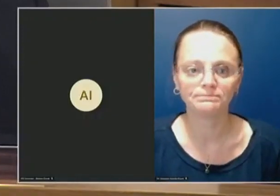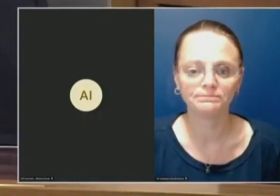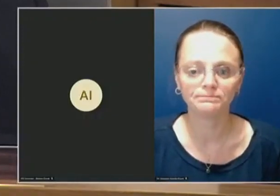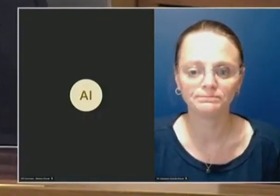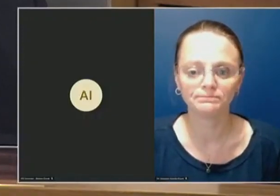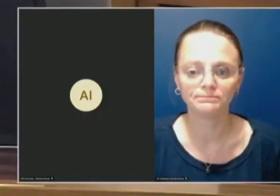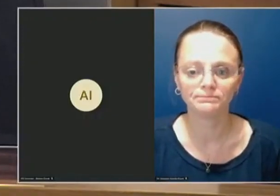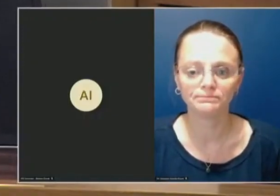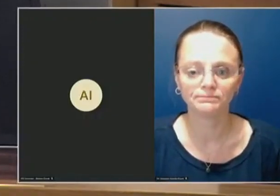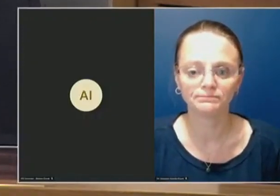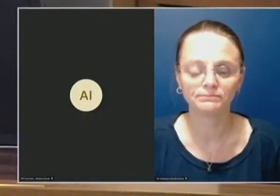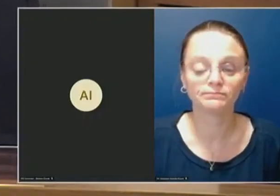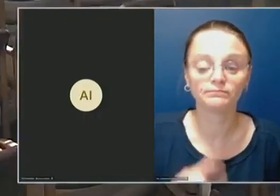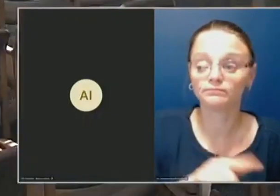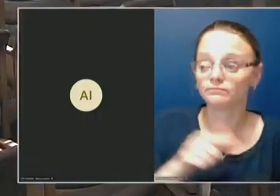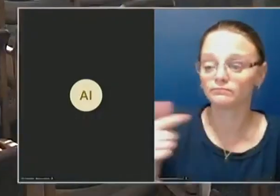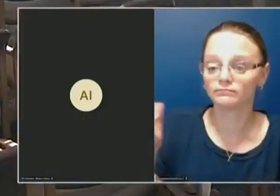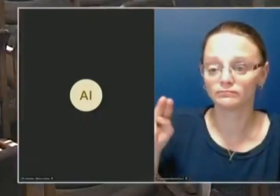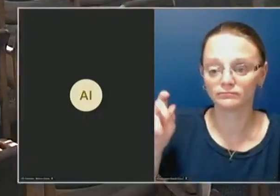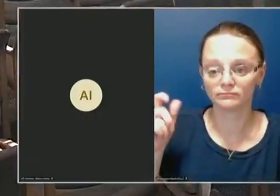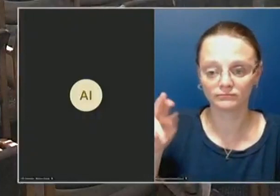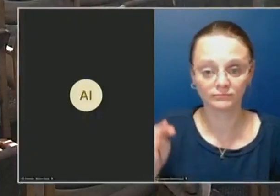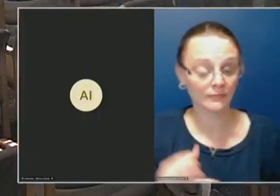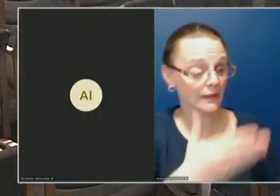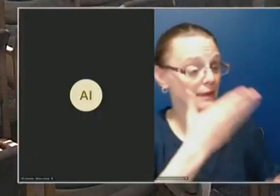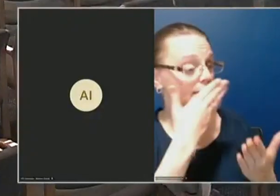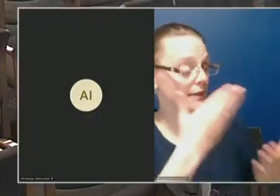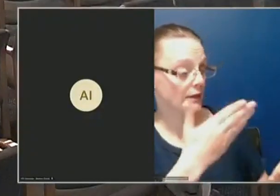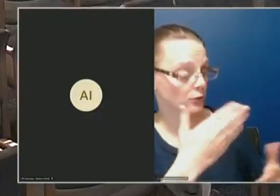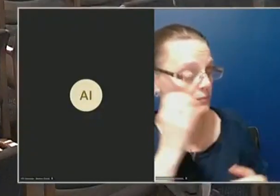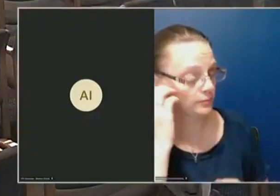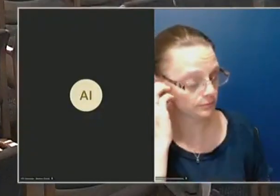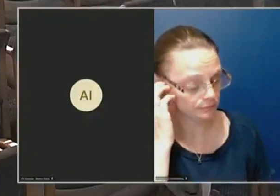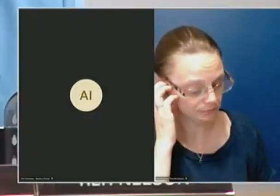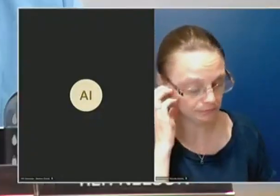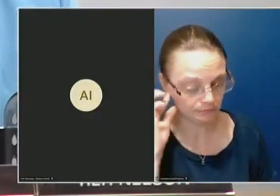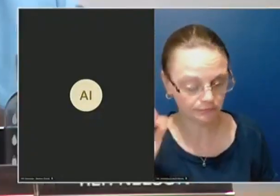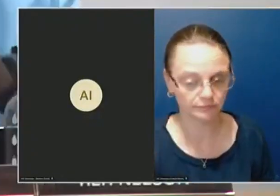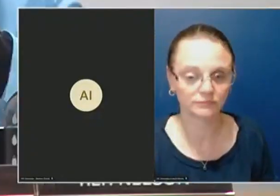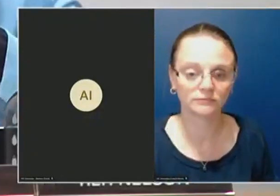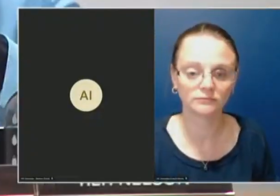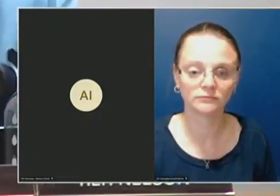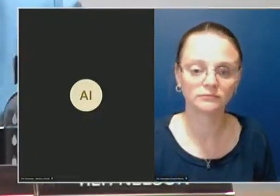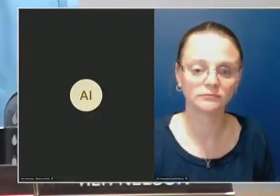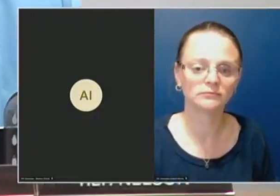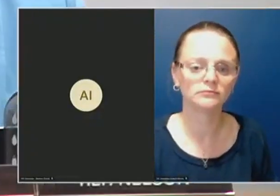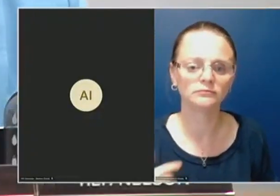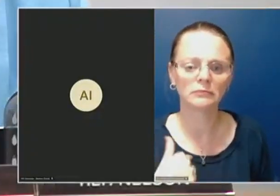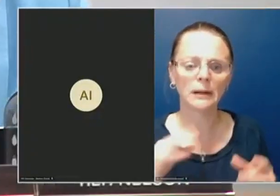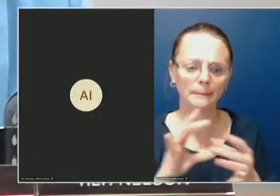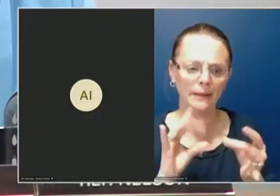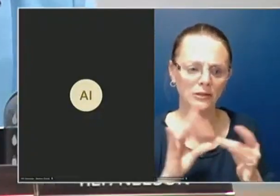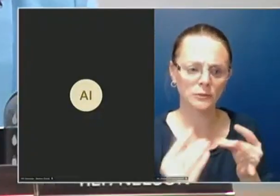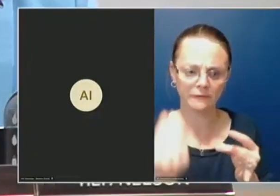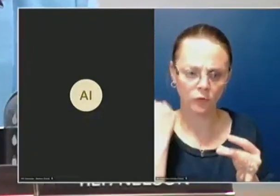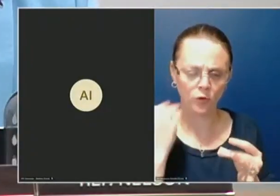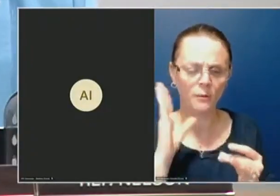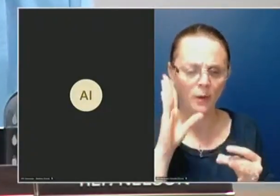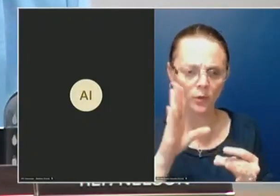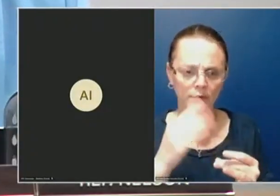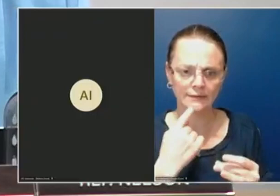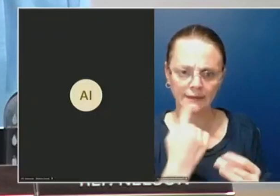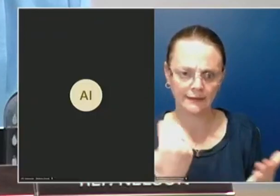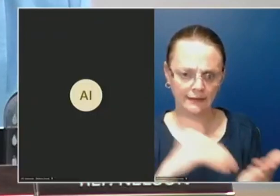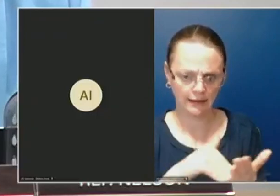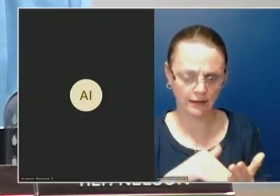Representative Nelson. Thank you, Mr. Chair. I've said some of this before, but I will say it again. There's